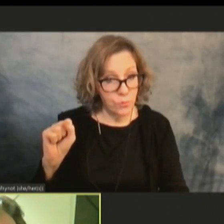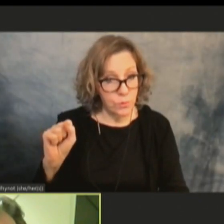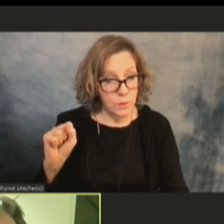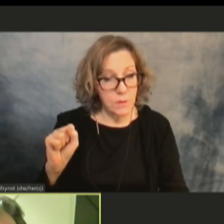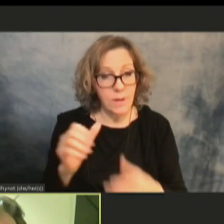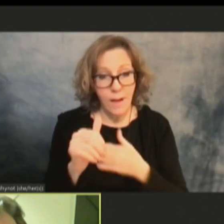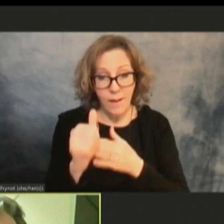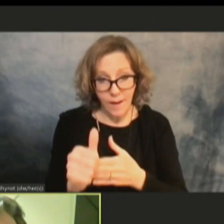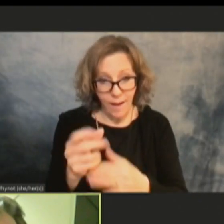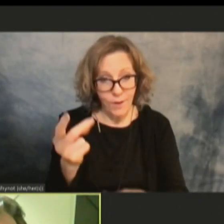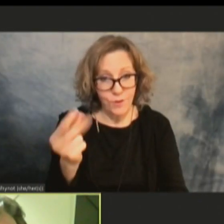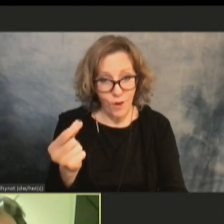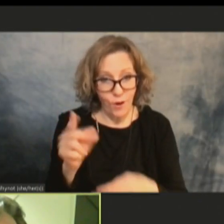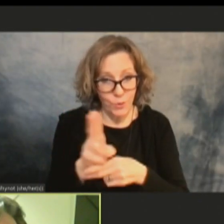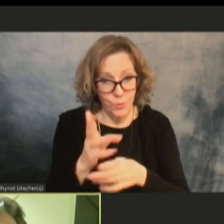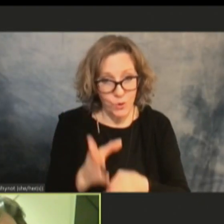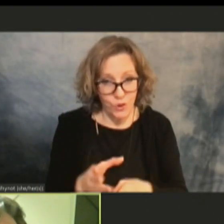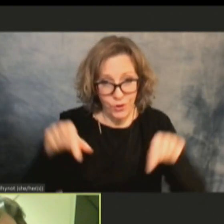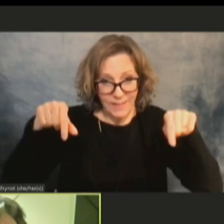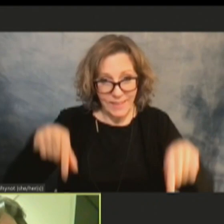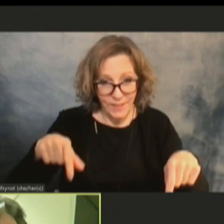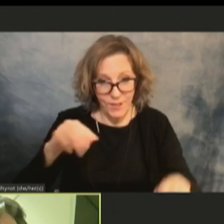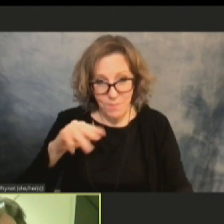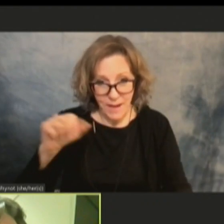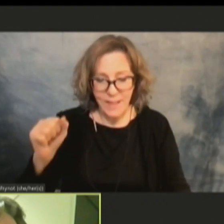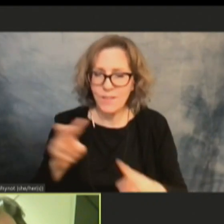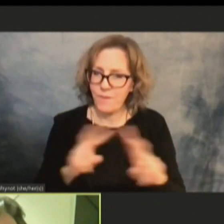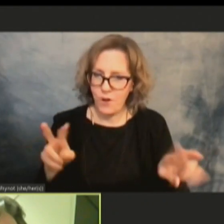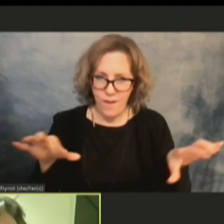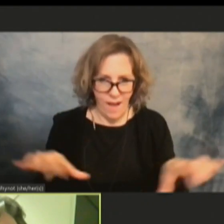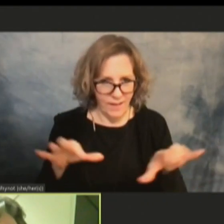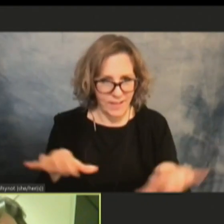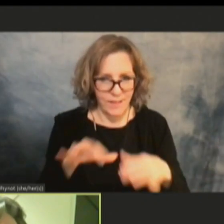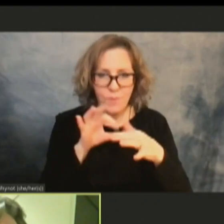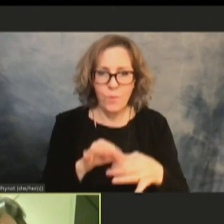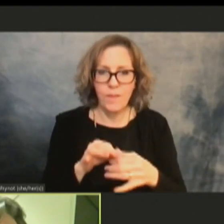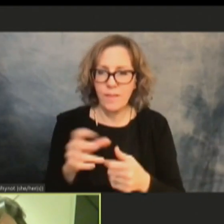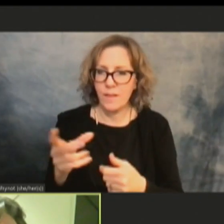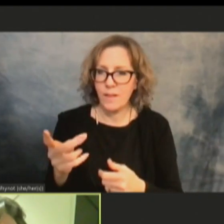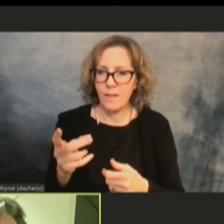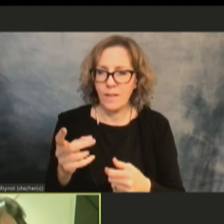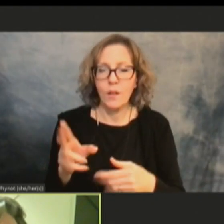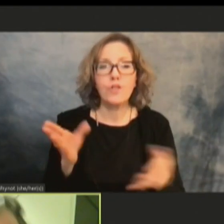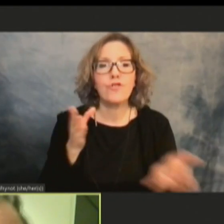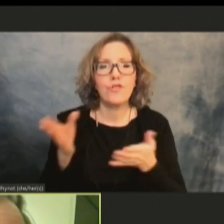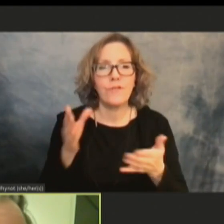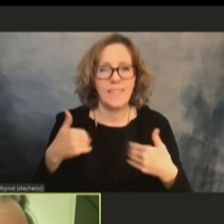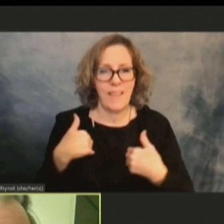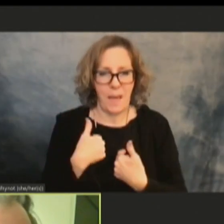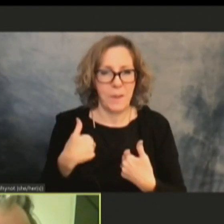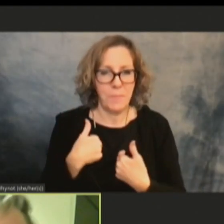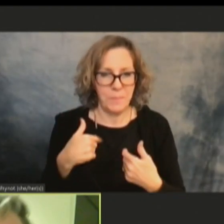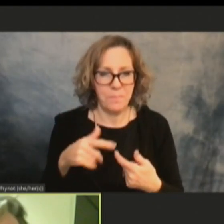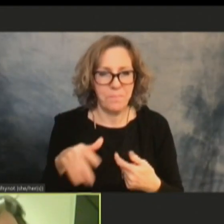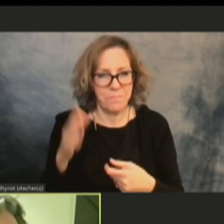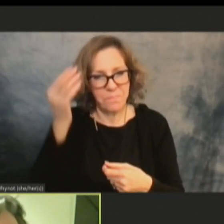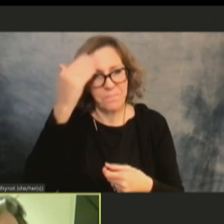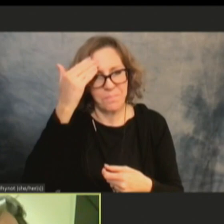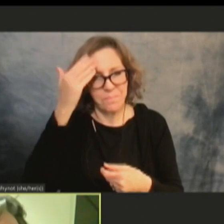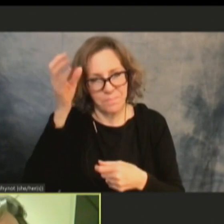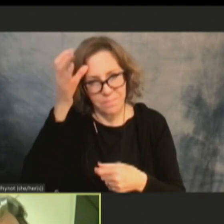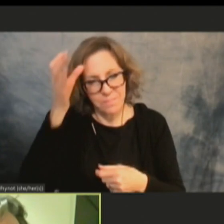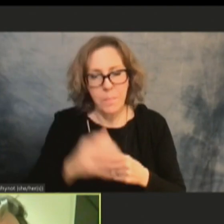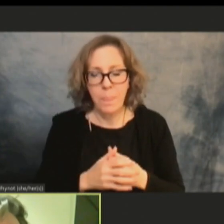fairly active in the service animal area. I am also an ADA coordinator for the Commonwealth